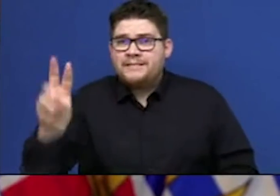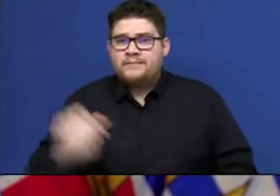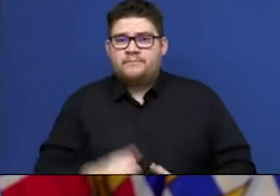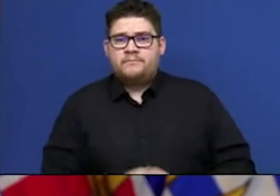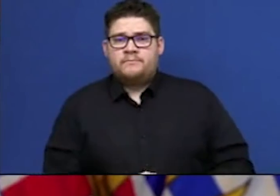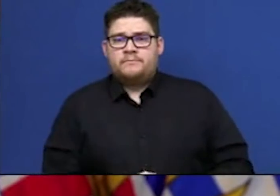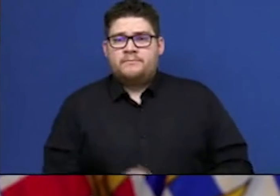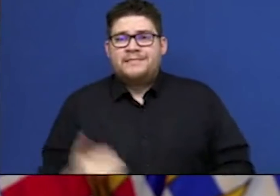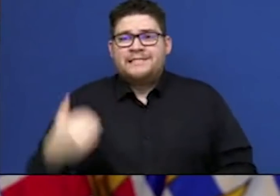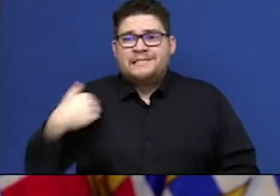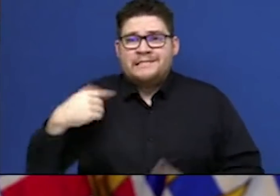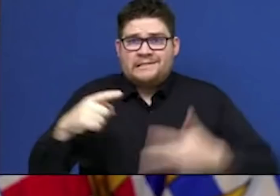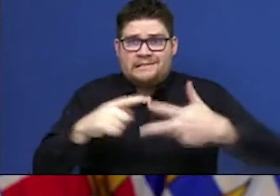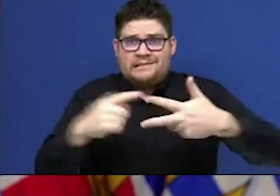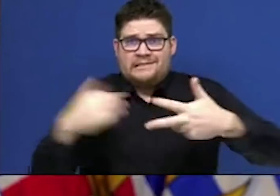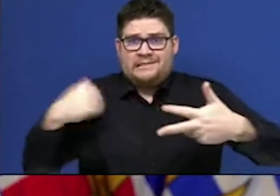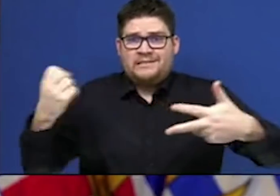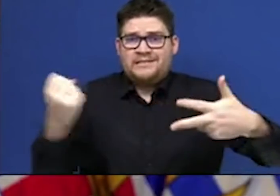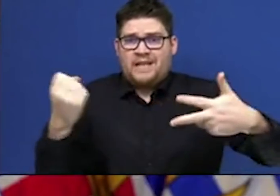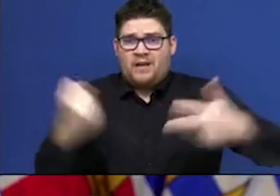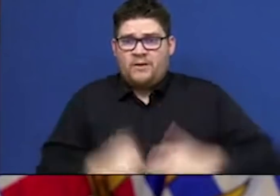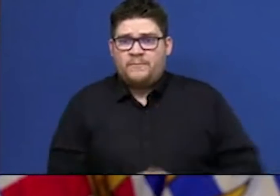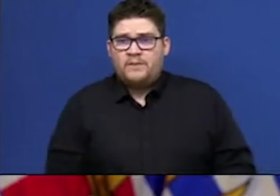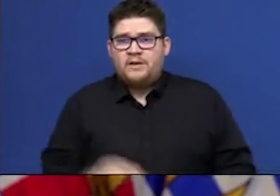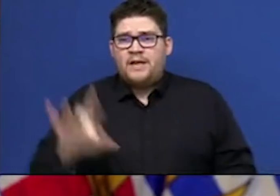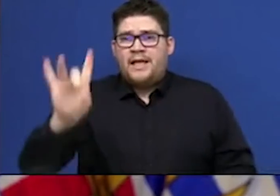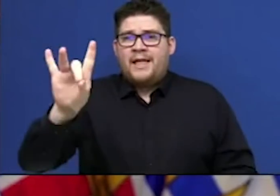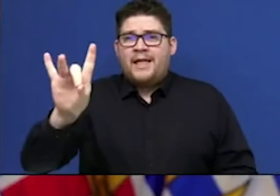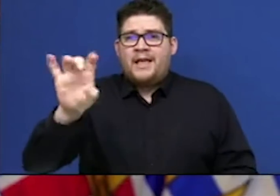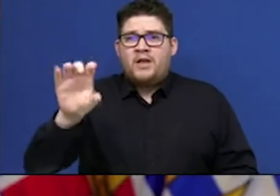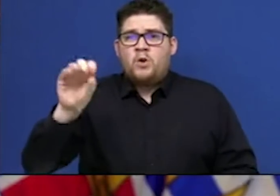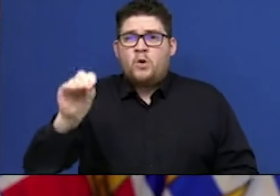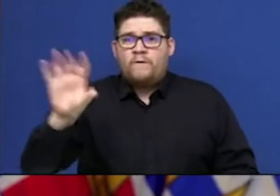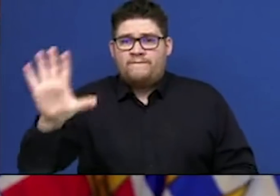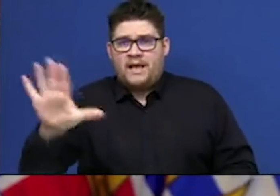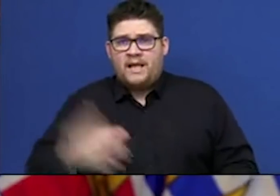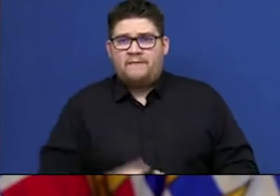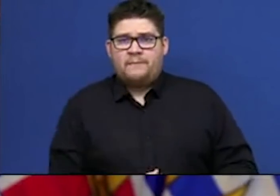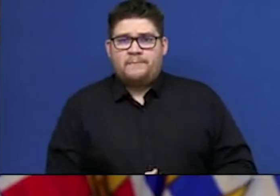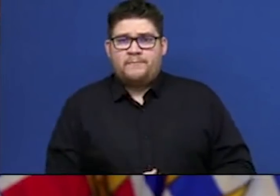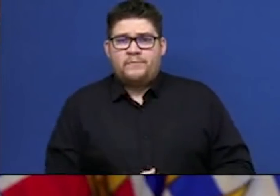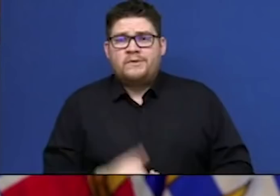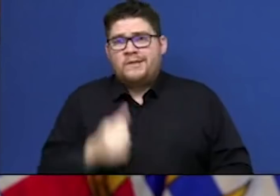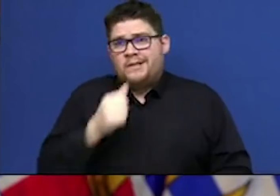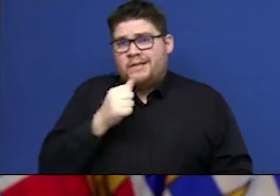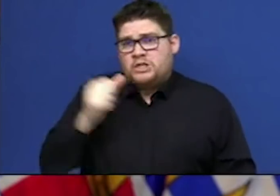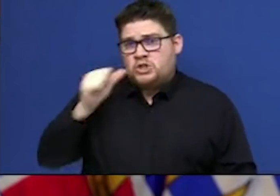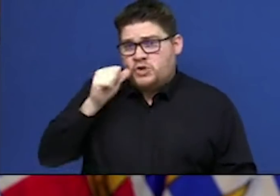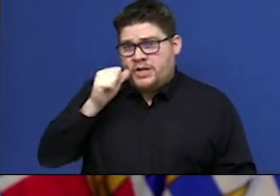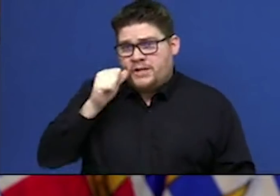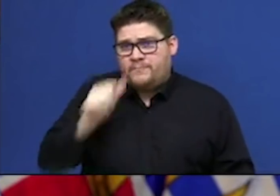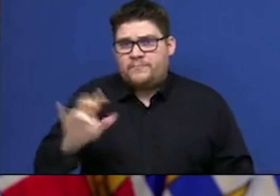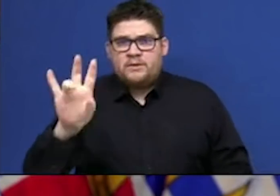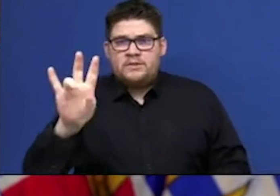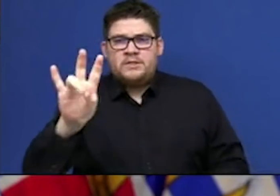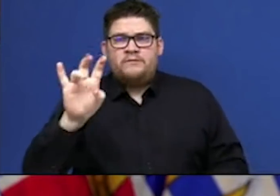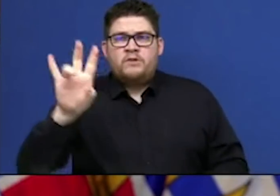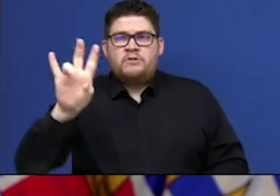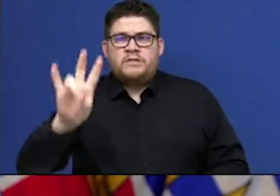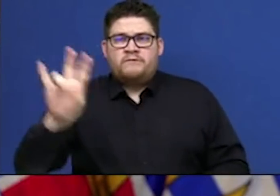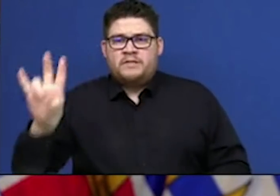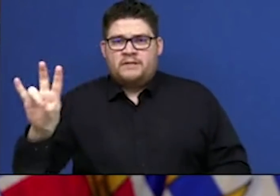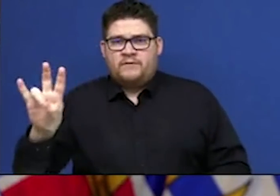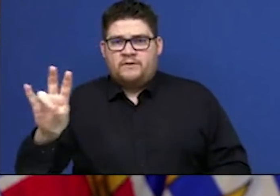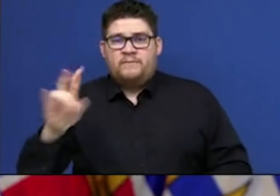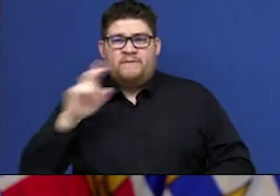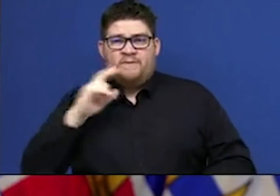hours, 774. That's a total of 2,518 new cases of COVID-19